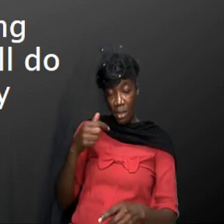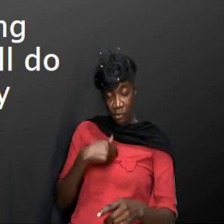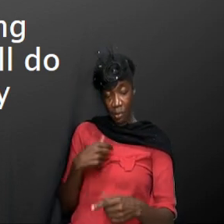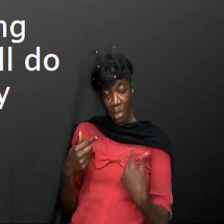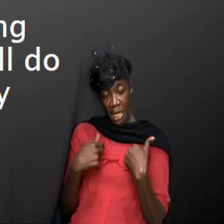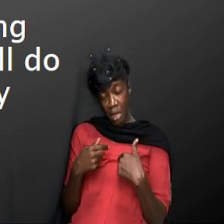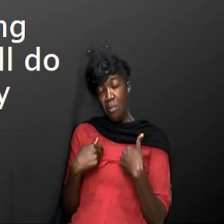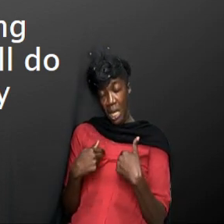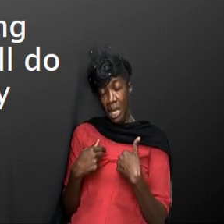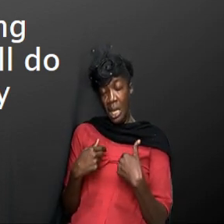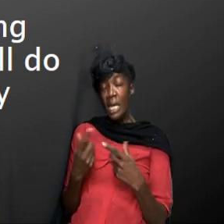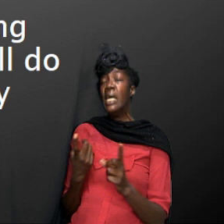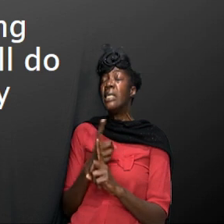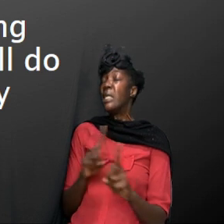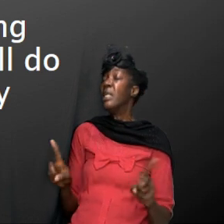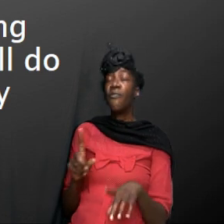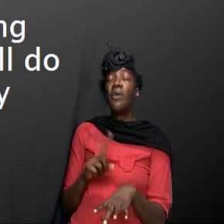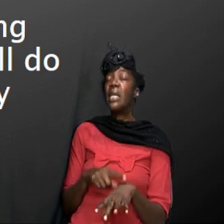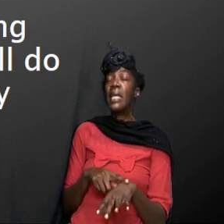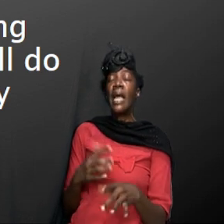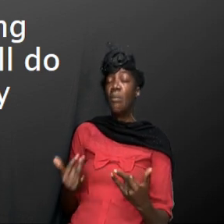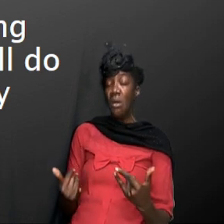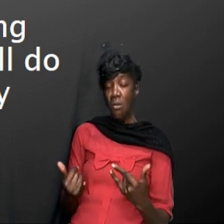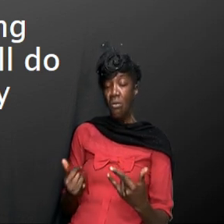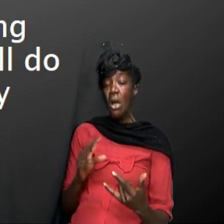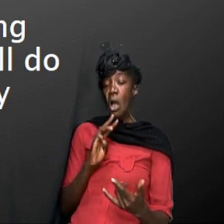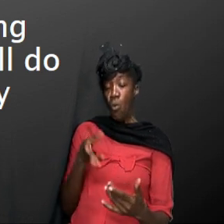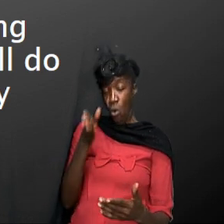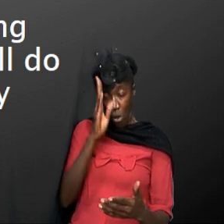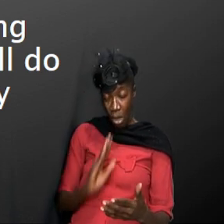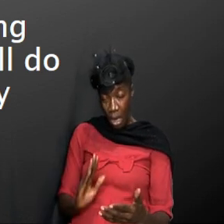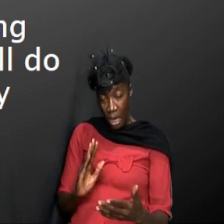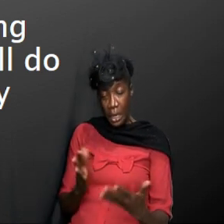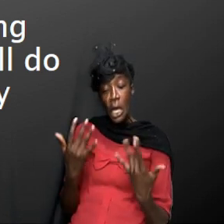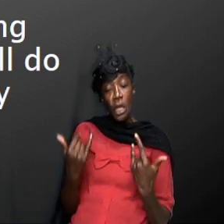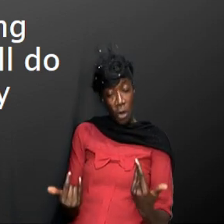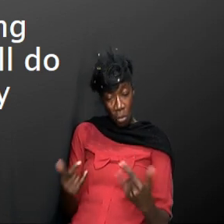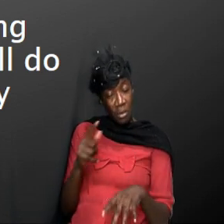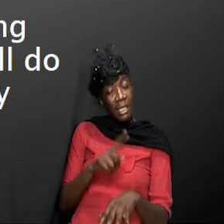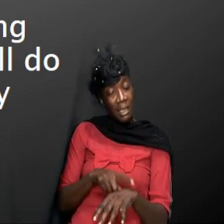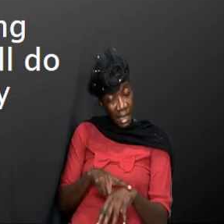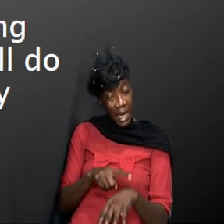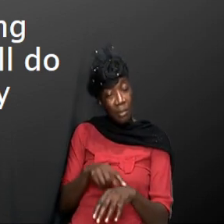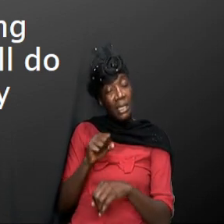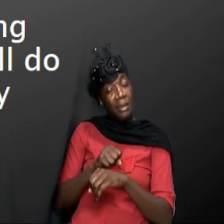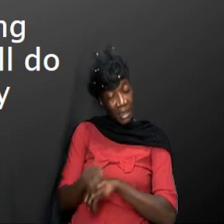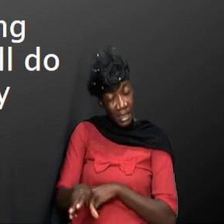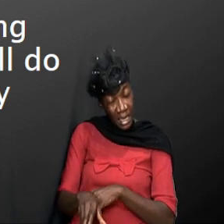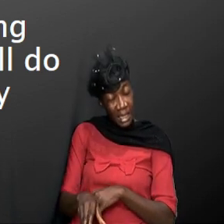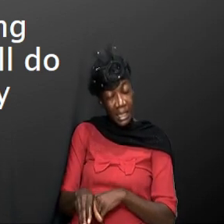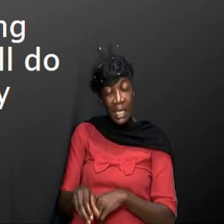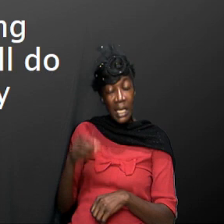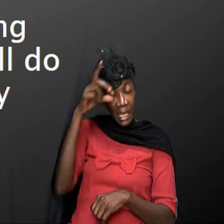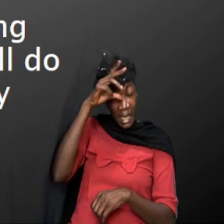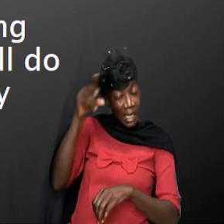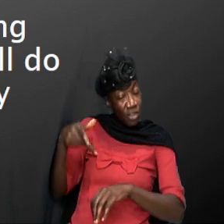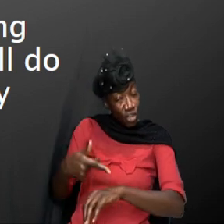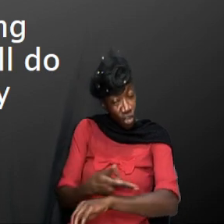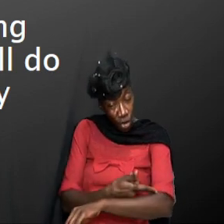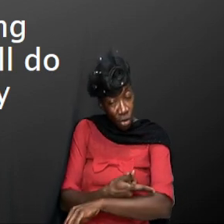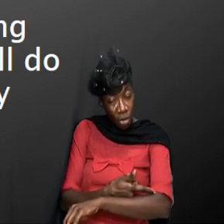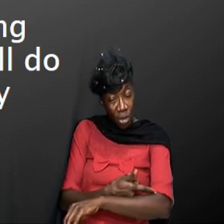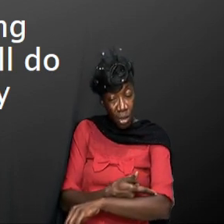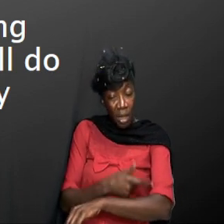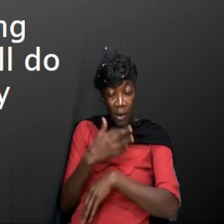different dispensation. So would God in this dispensation, after he sent his son to shed his blood, will he reject me in